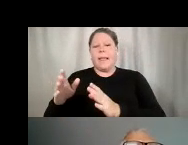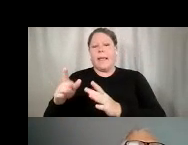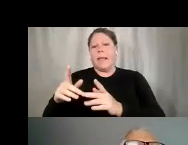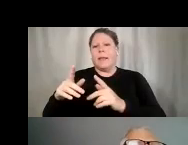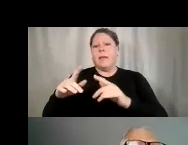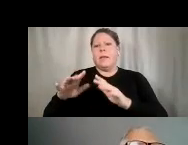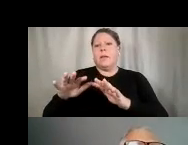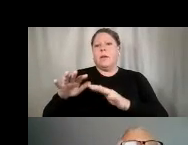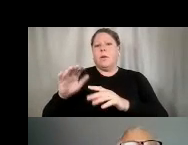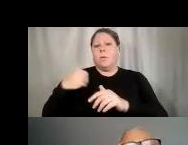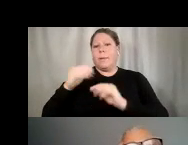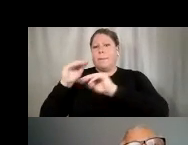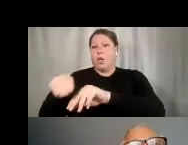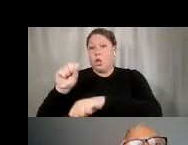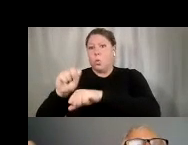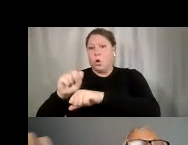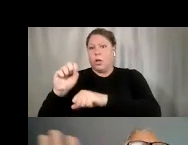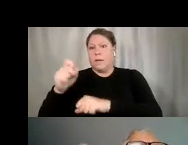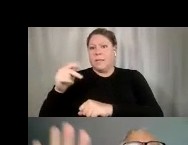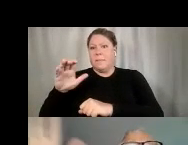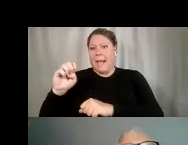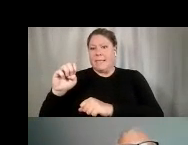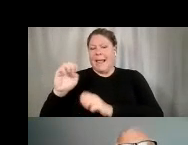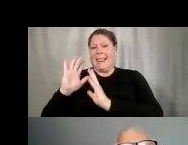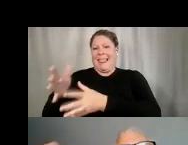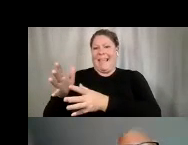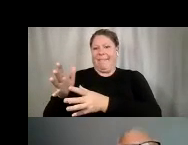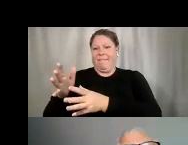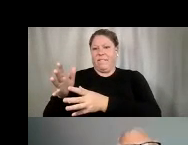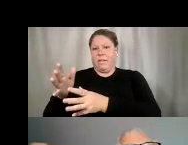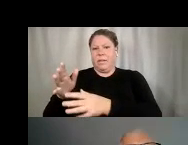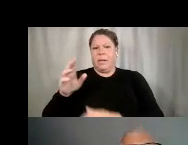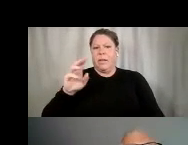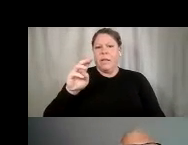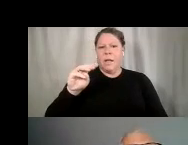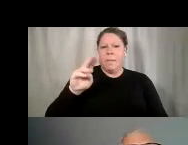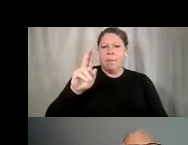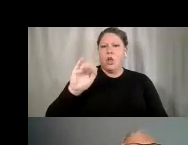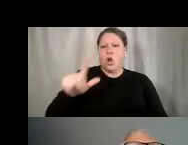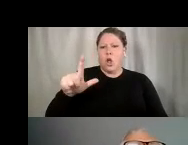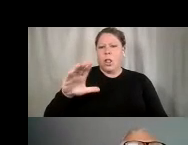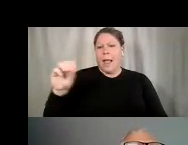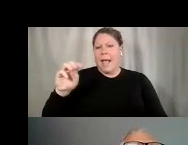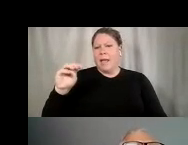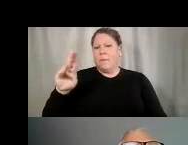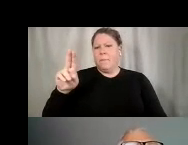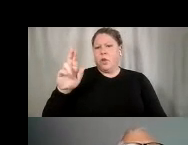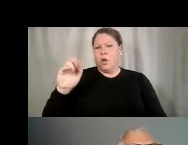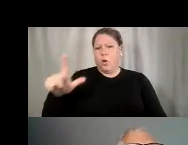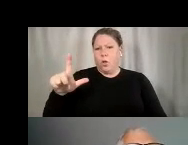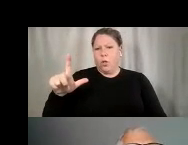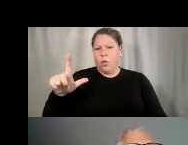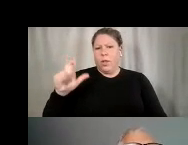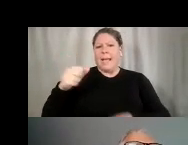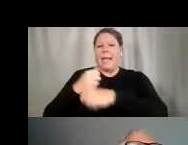we can put it into a workspace and leave it there. Mural and Miro are 2 examples of where to create an